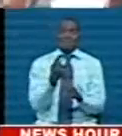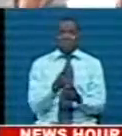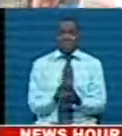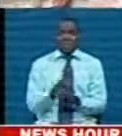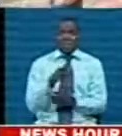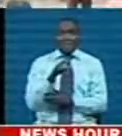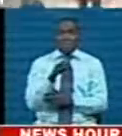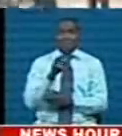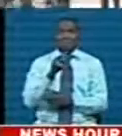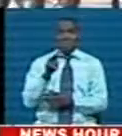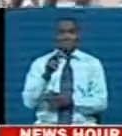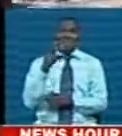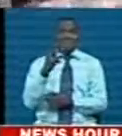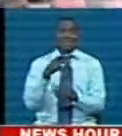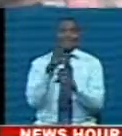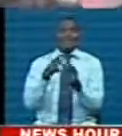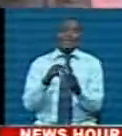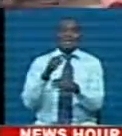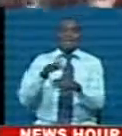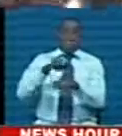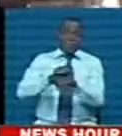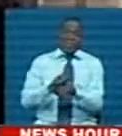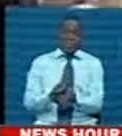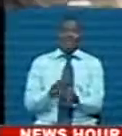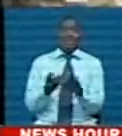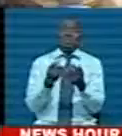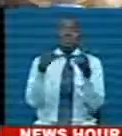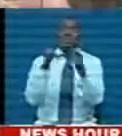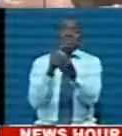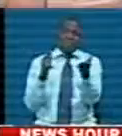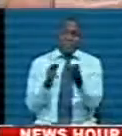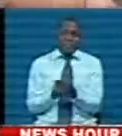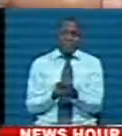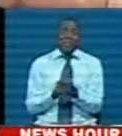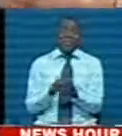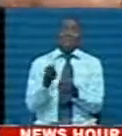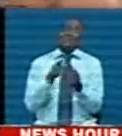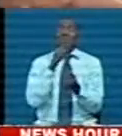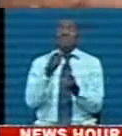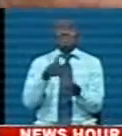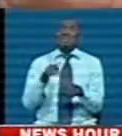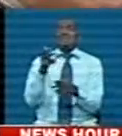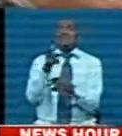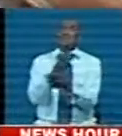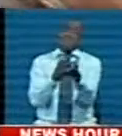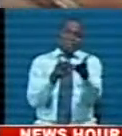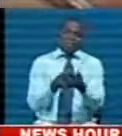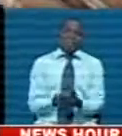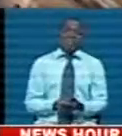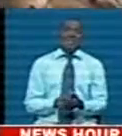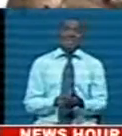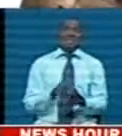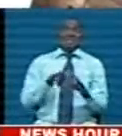When GBC 24 got to the filling station where the fire broke out, the burnt vehicles were still parked there.